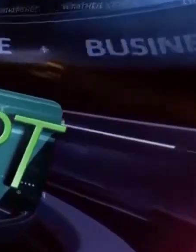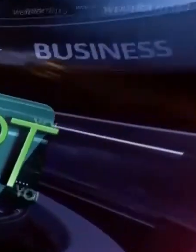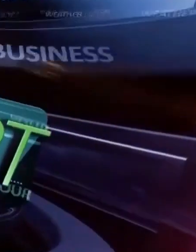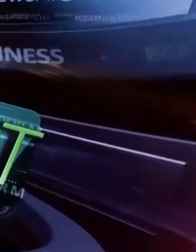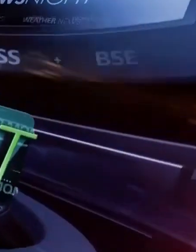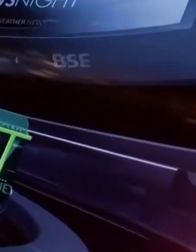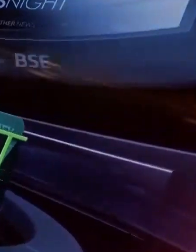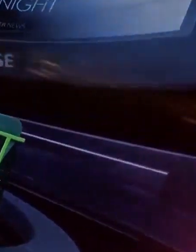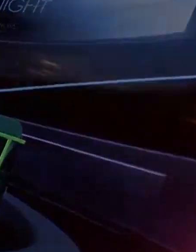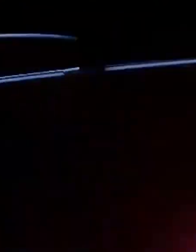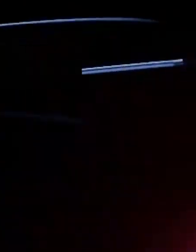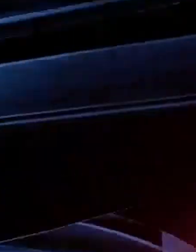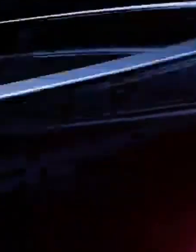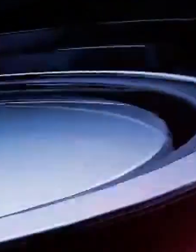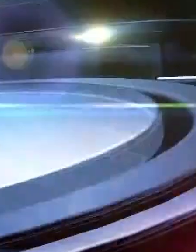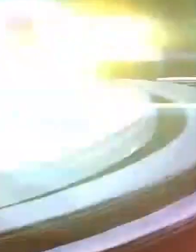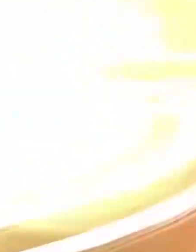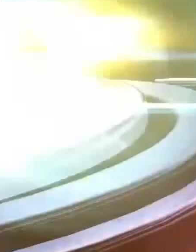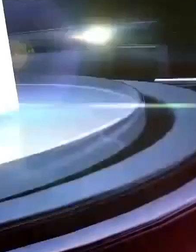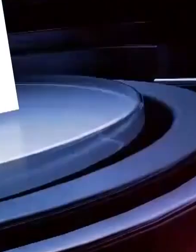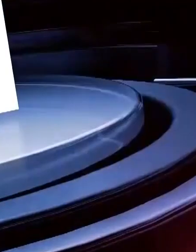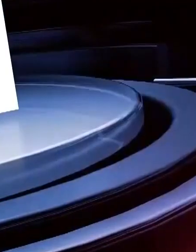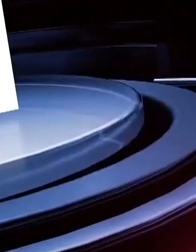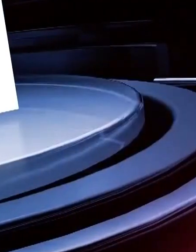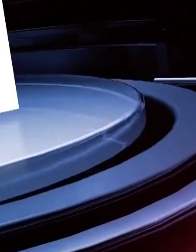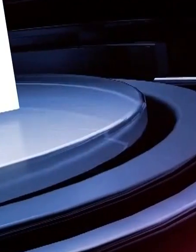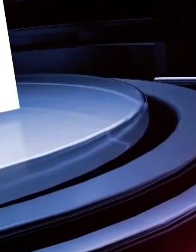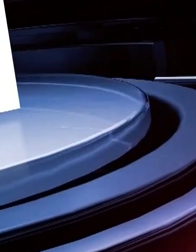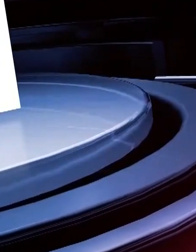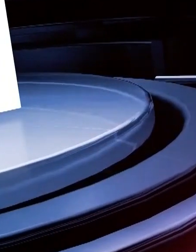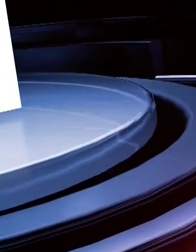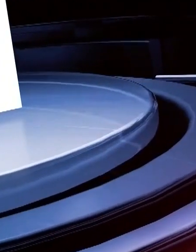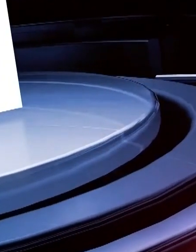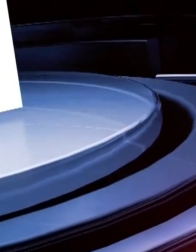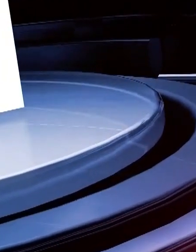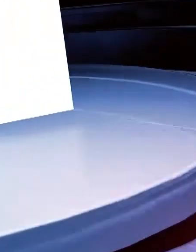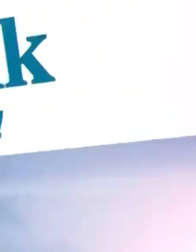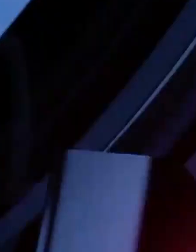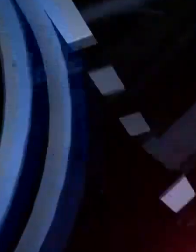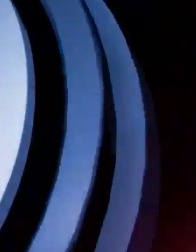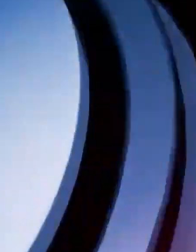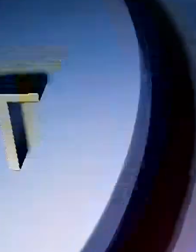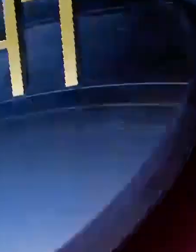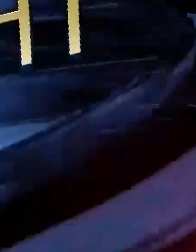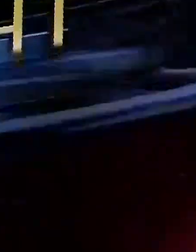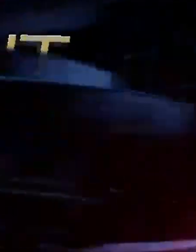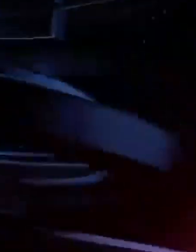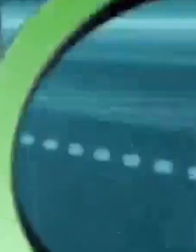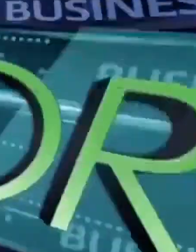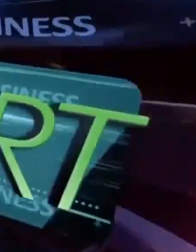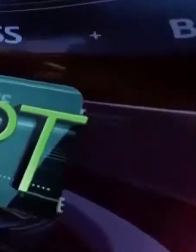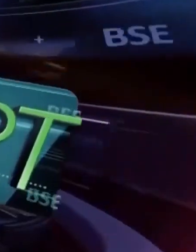The Business Report, brought to you with the compliments of Republic Bank. We're the one for you.